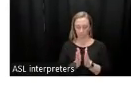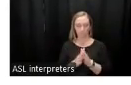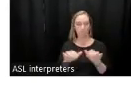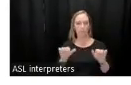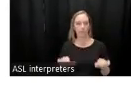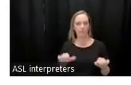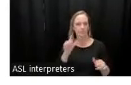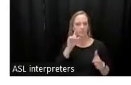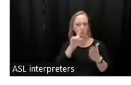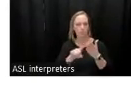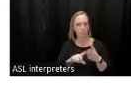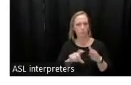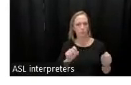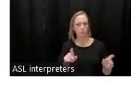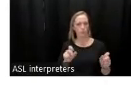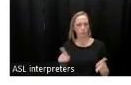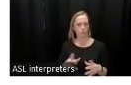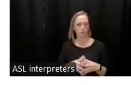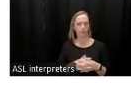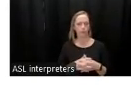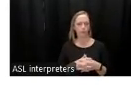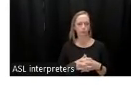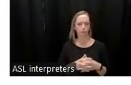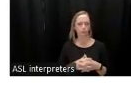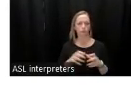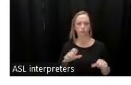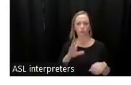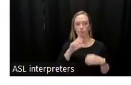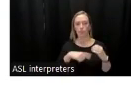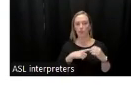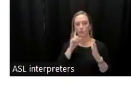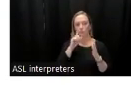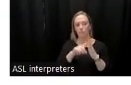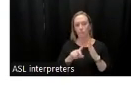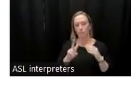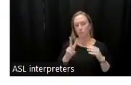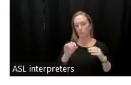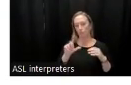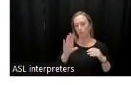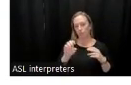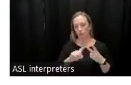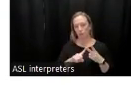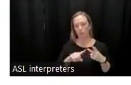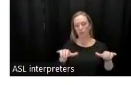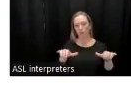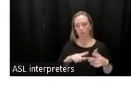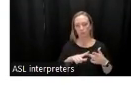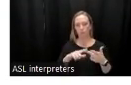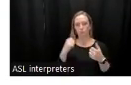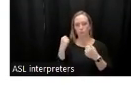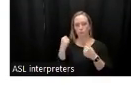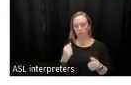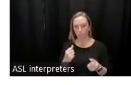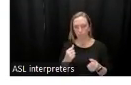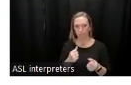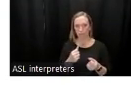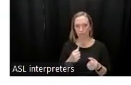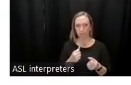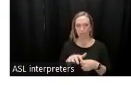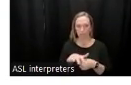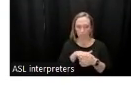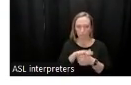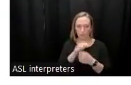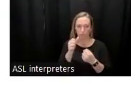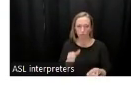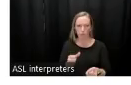potential research opportunities. Talk about the research volume, research activity and strengths, areas of strength,